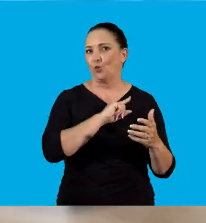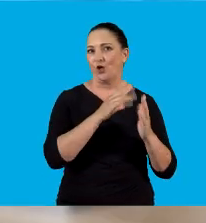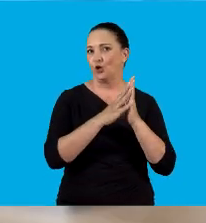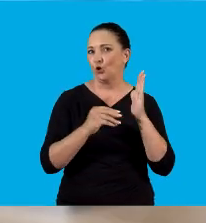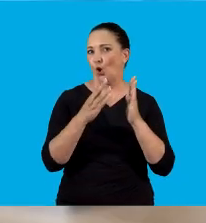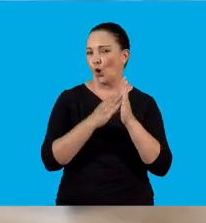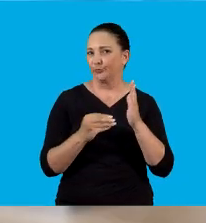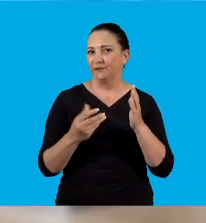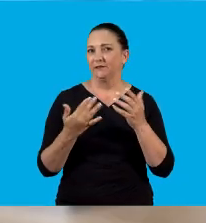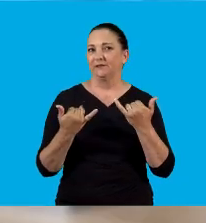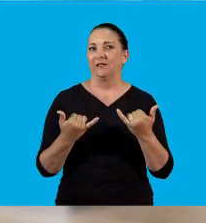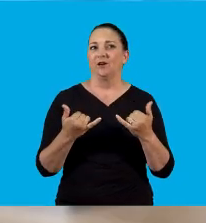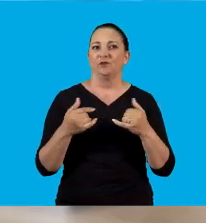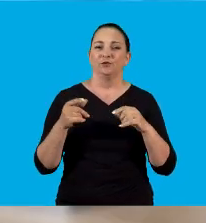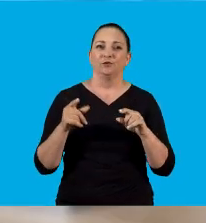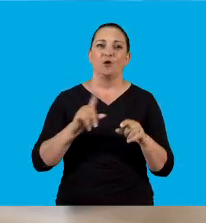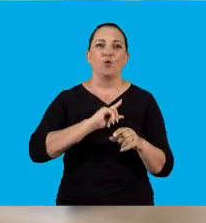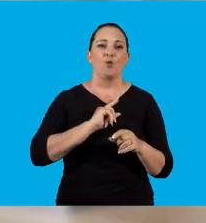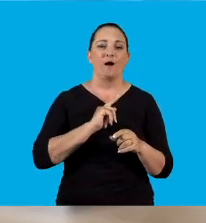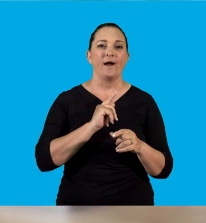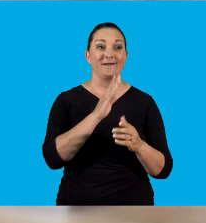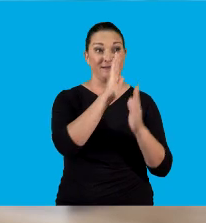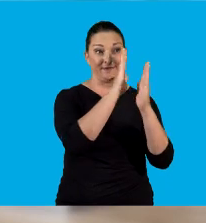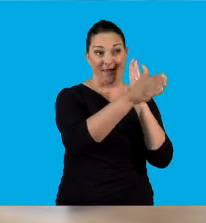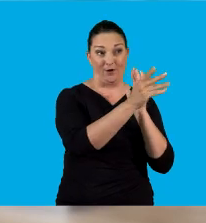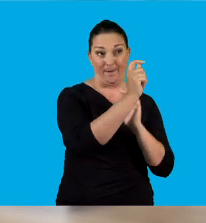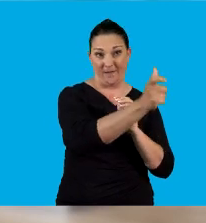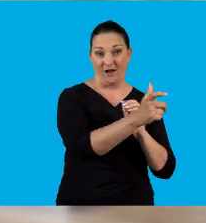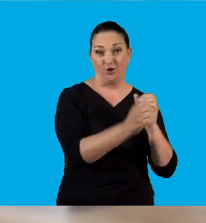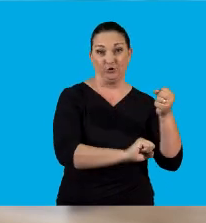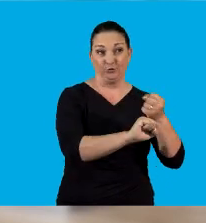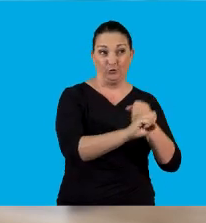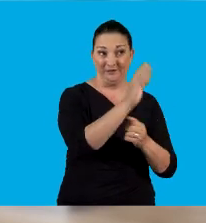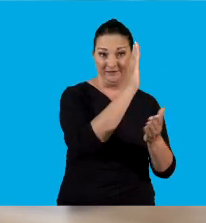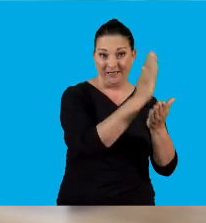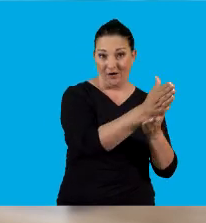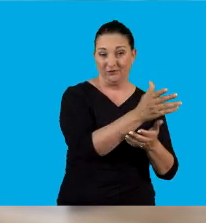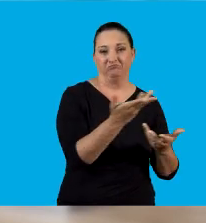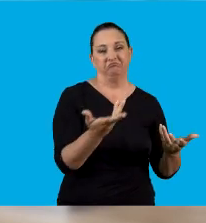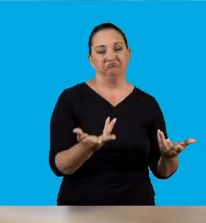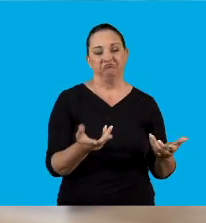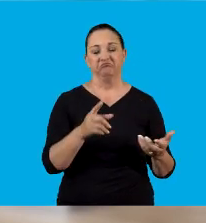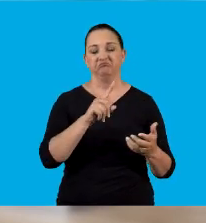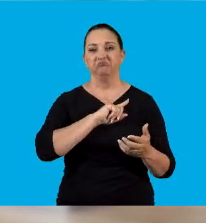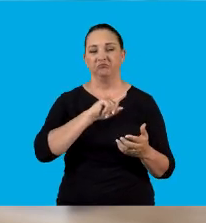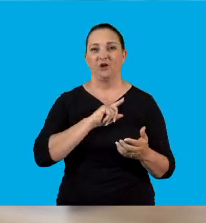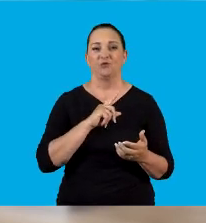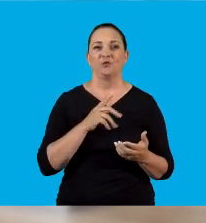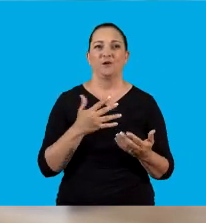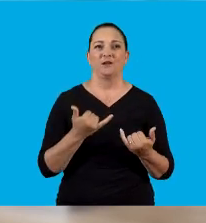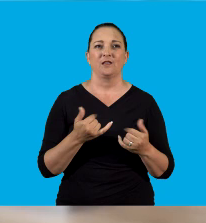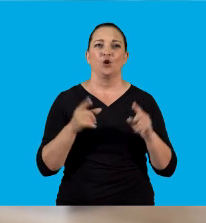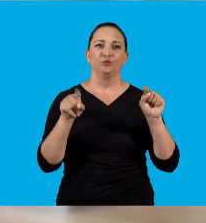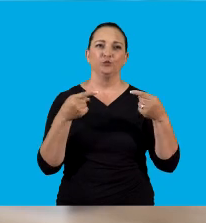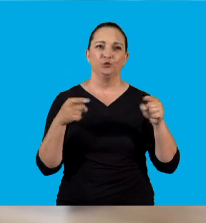people who don't support their music by buying directly from them or even buying to approve certain stores. So businesses